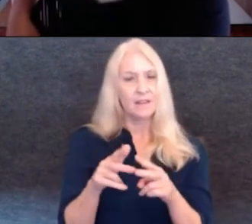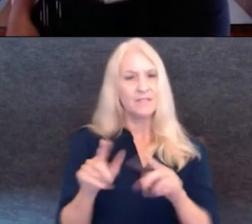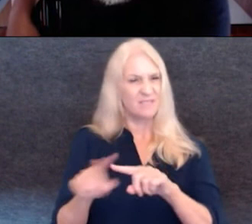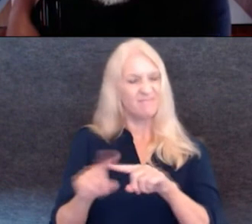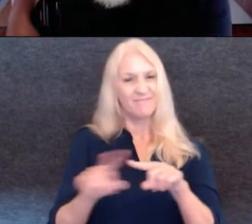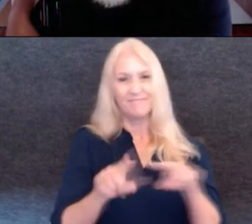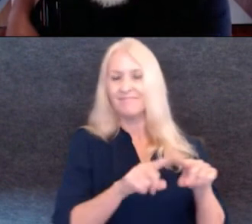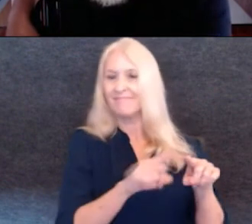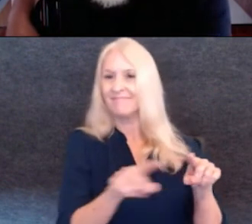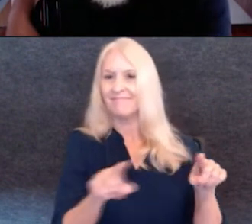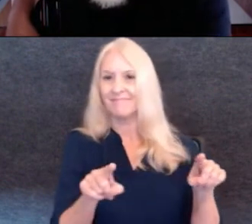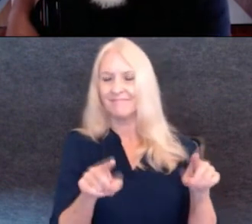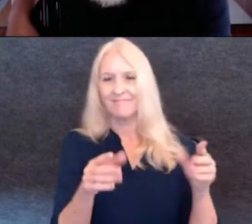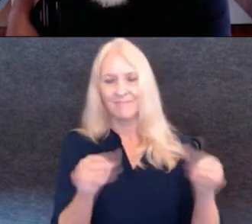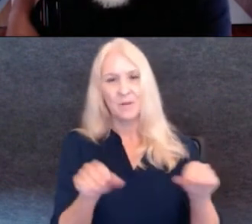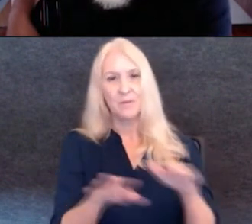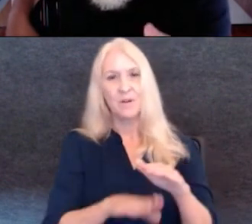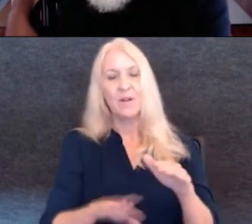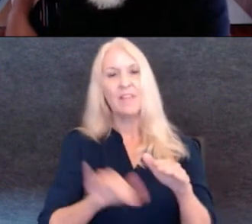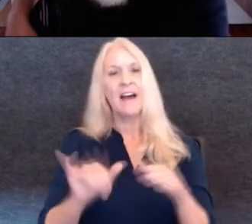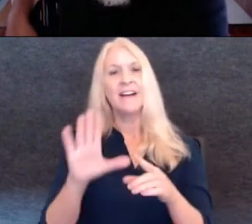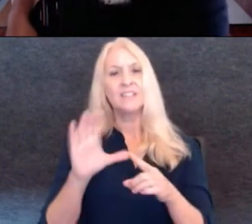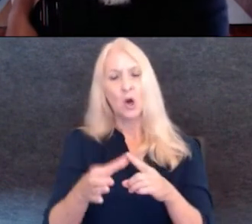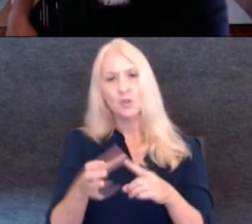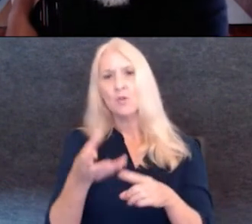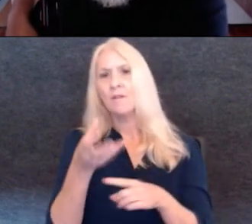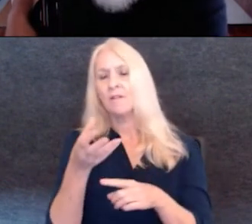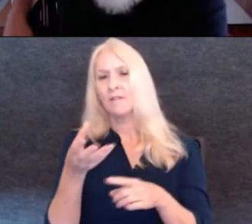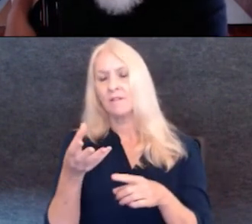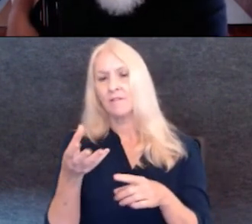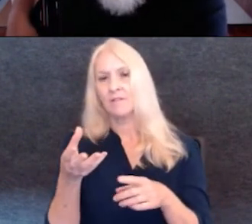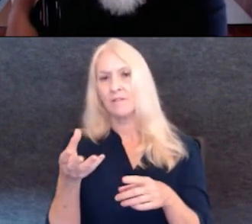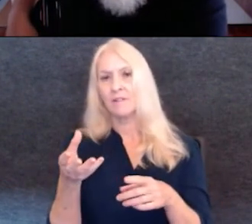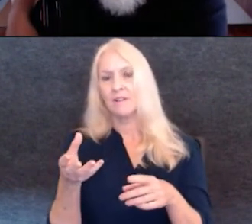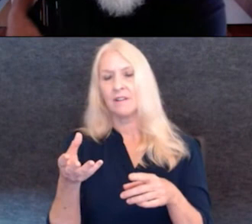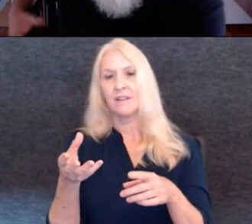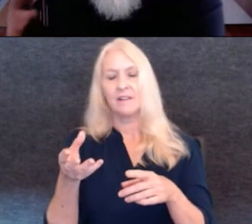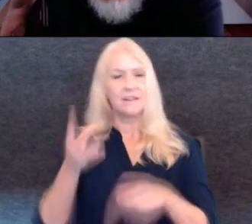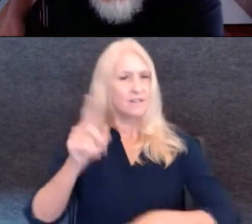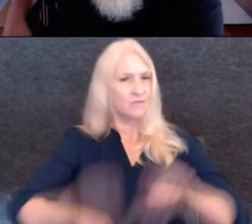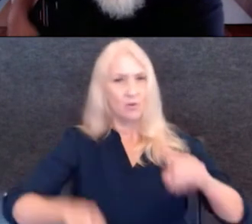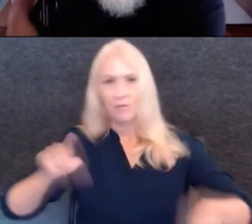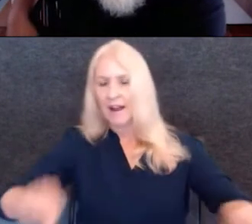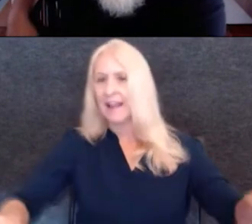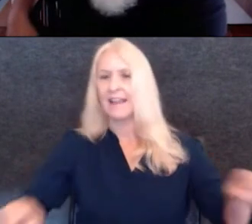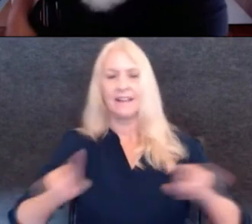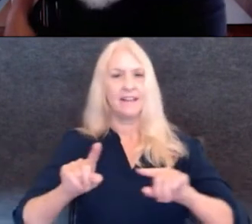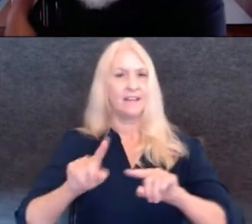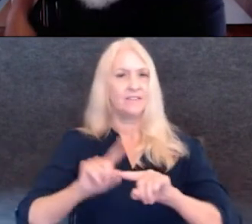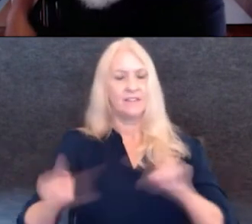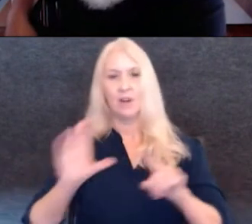So it's a culture full of narrative, it's a culture full of history, it's a